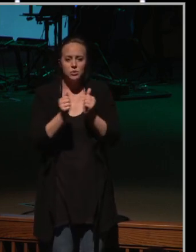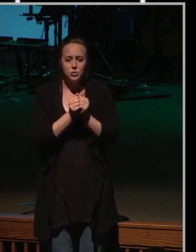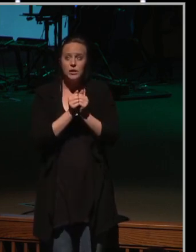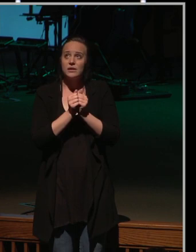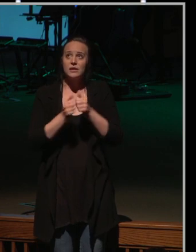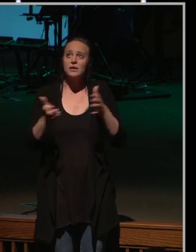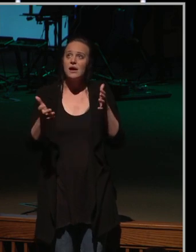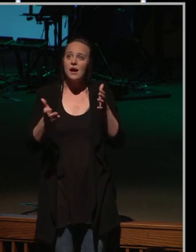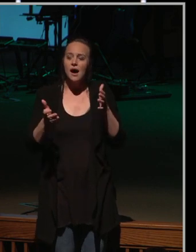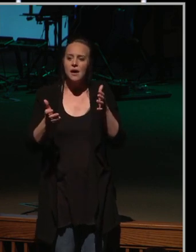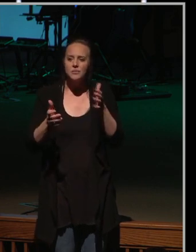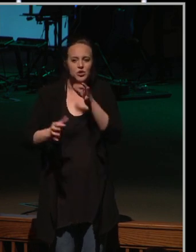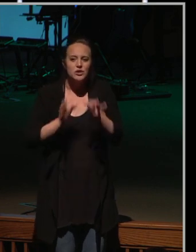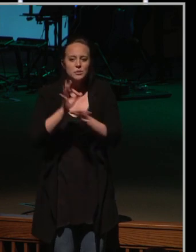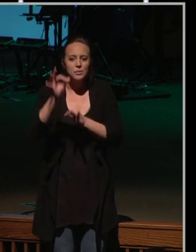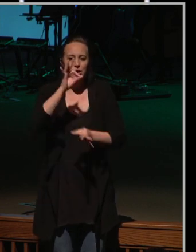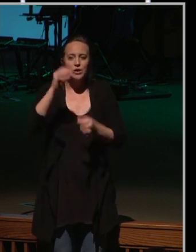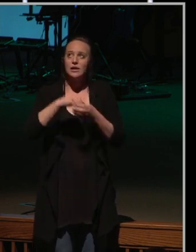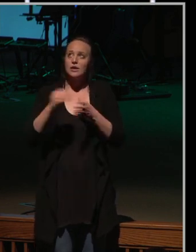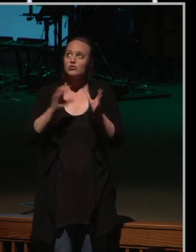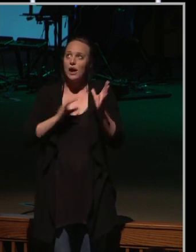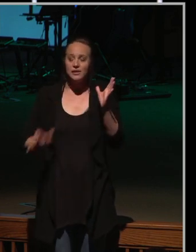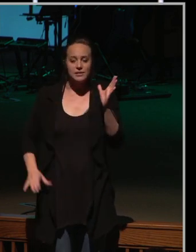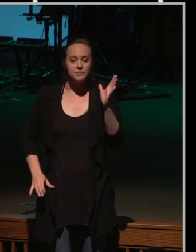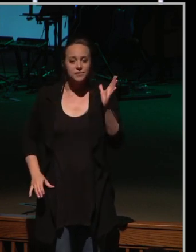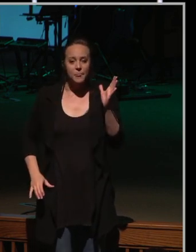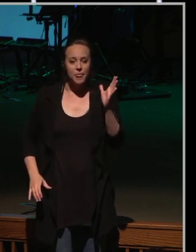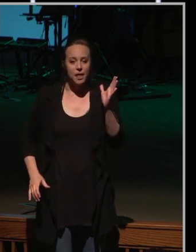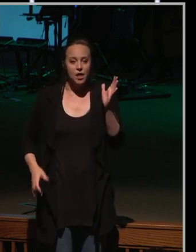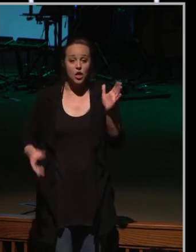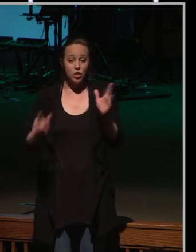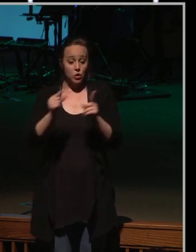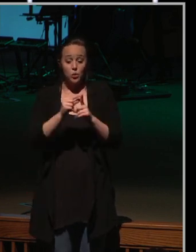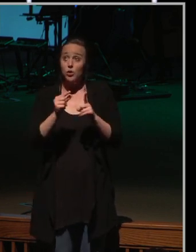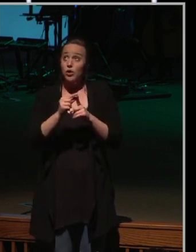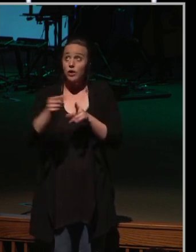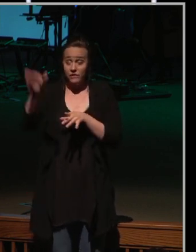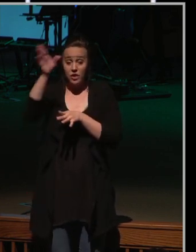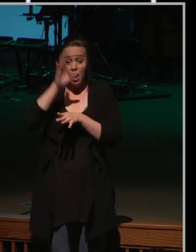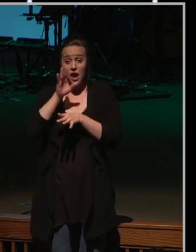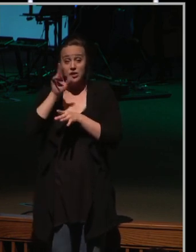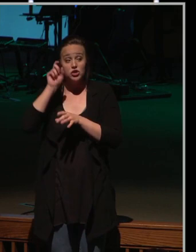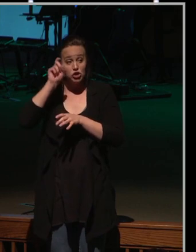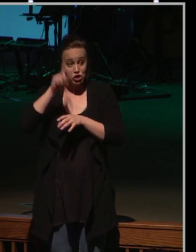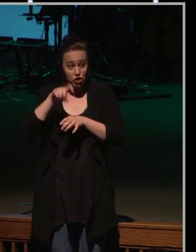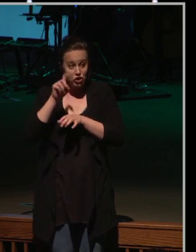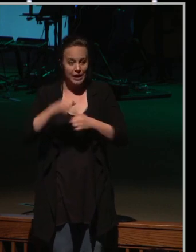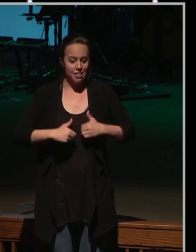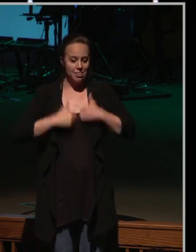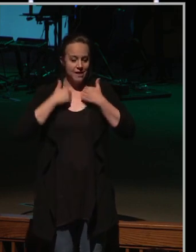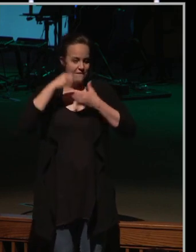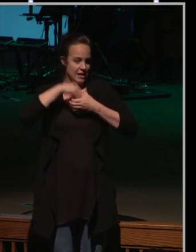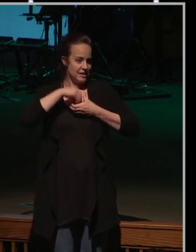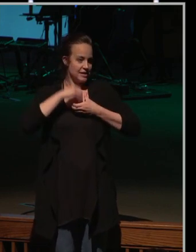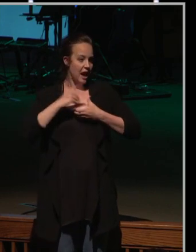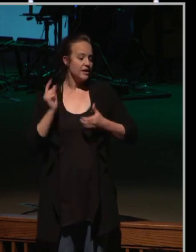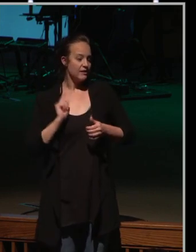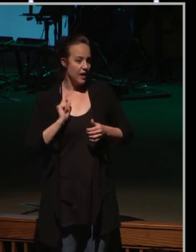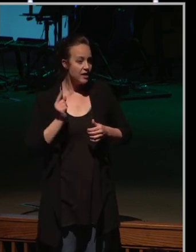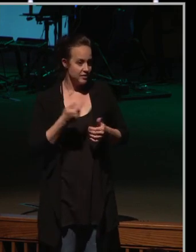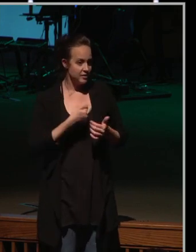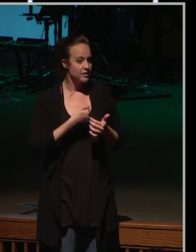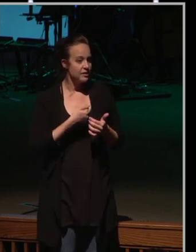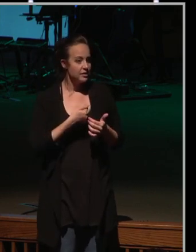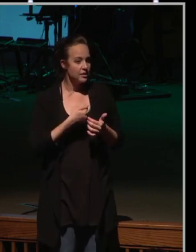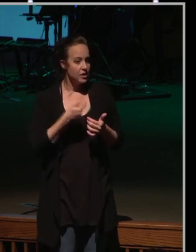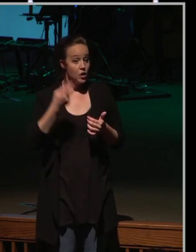The word of Christ should dwell, should live in us richly. We meet the sovereign God of the universe in the pages of